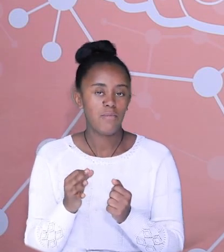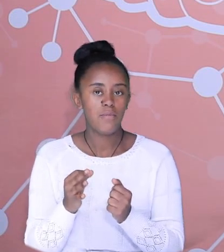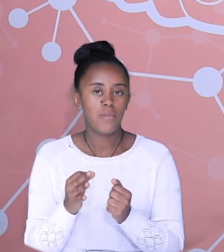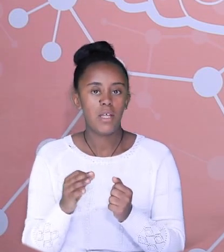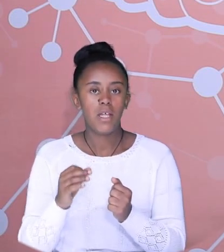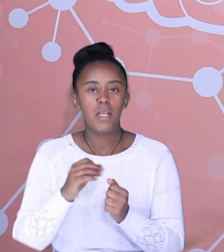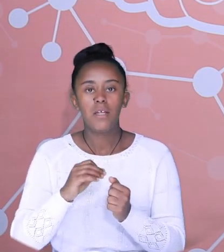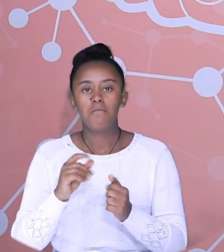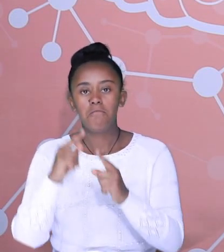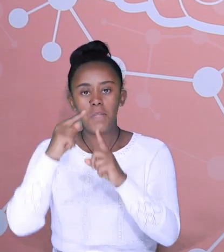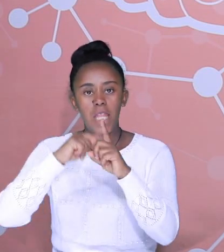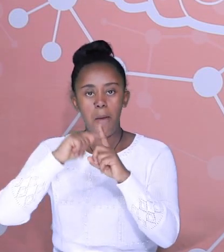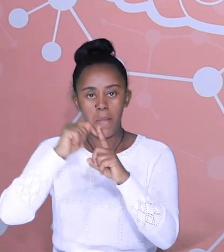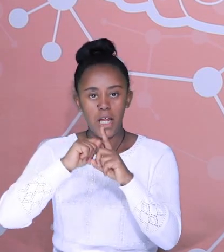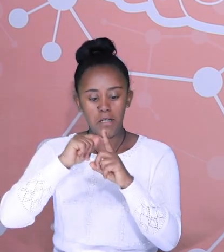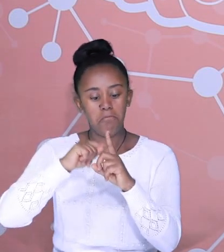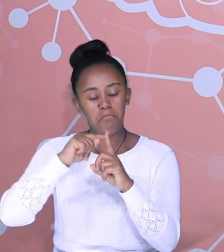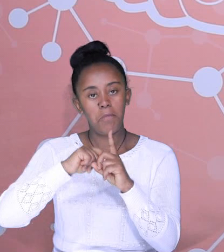temperature.